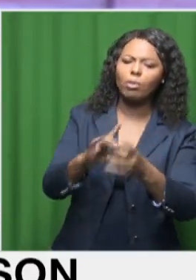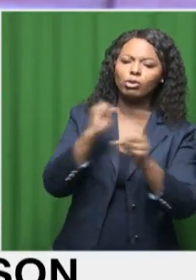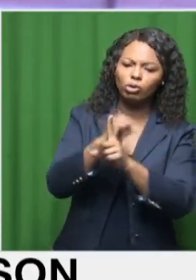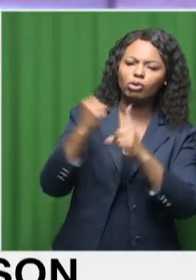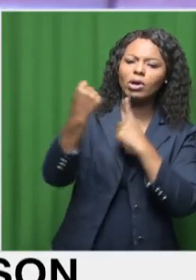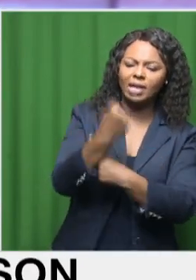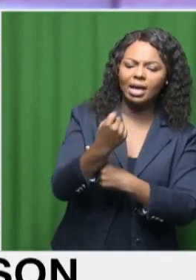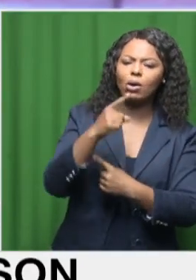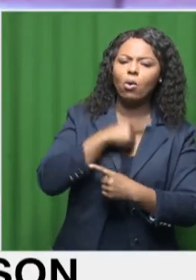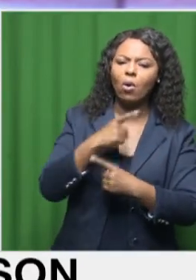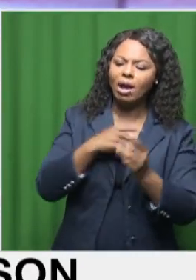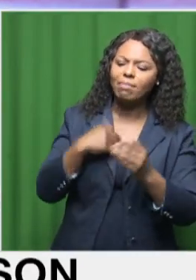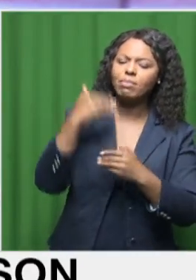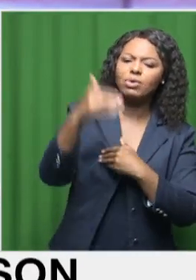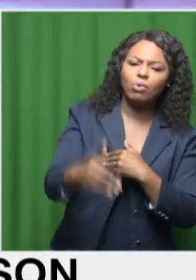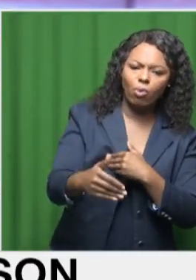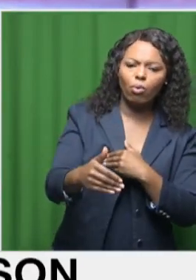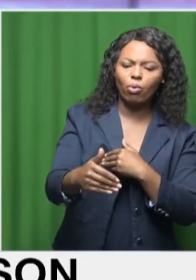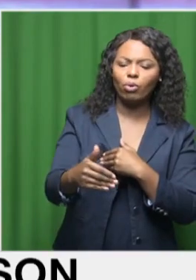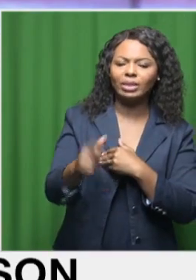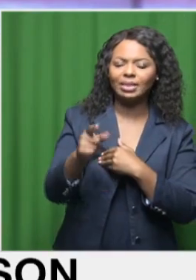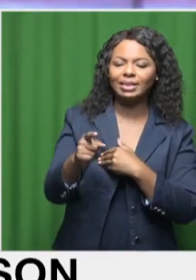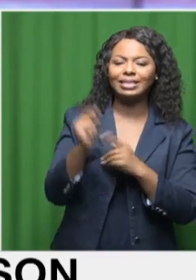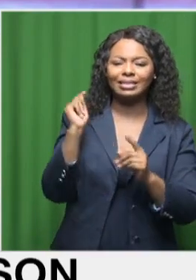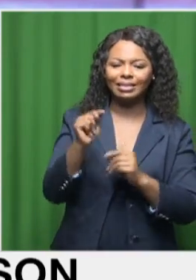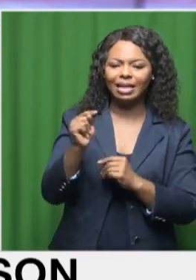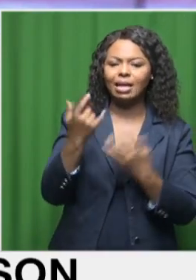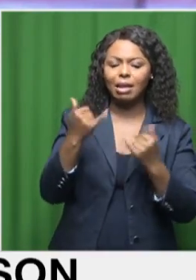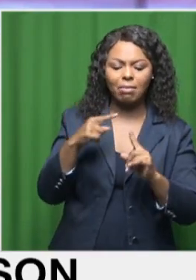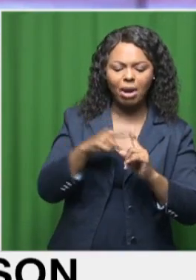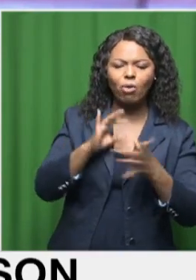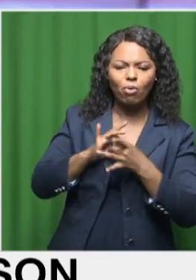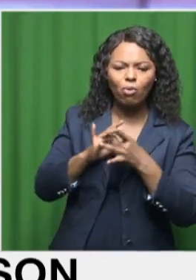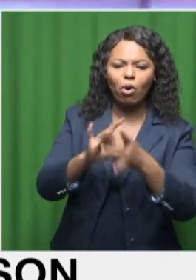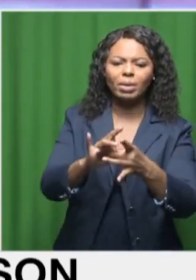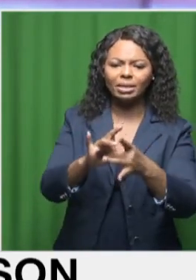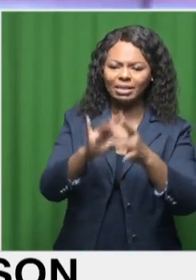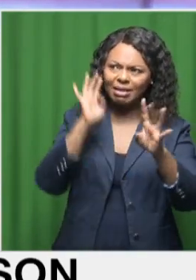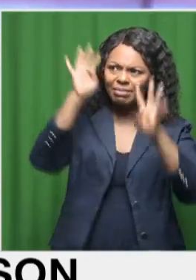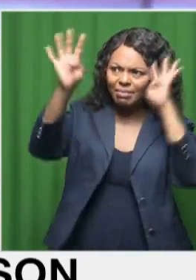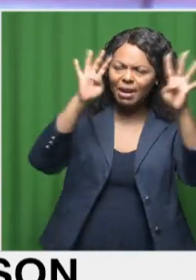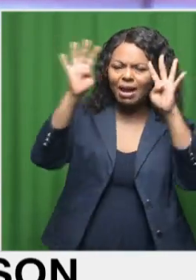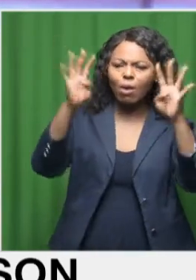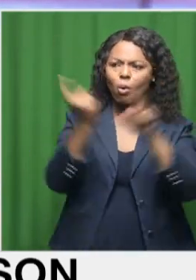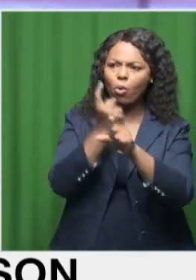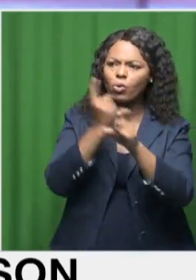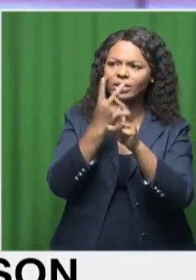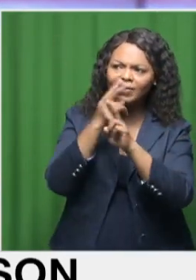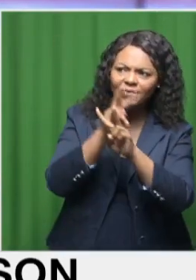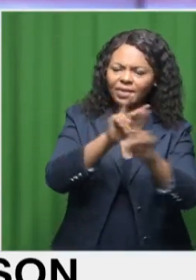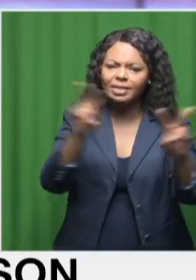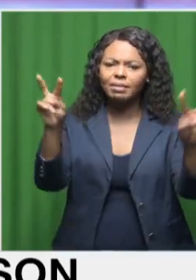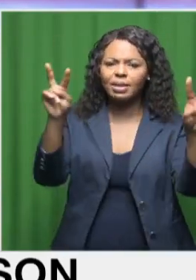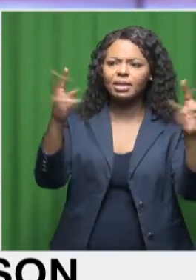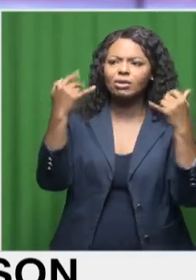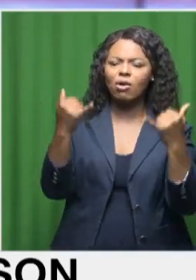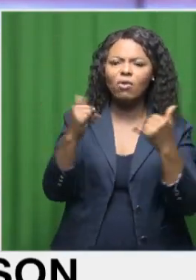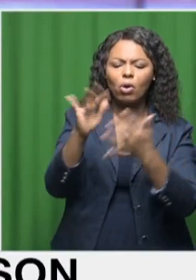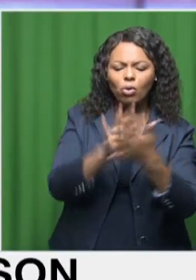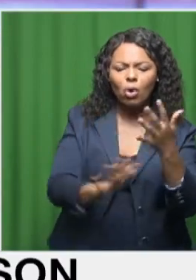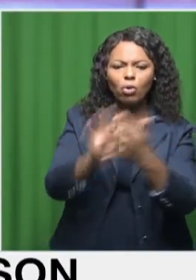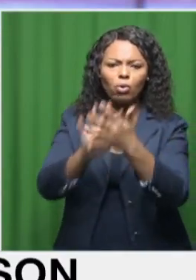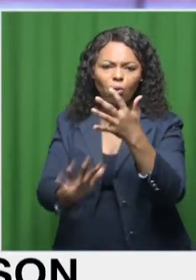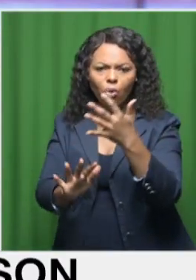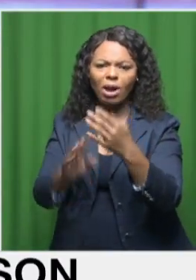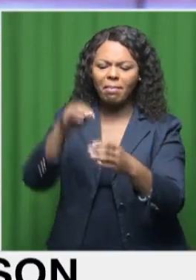because beyond plays, Prakeep was committed to creating a visibility of the narrative that